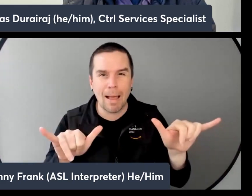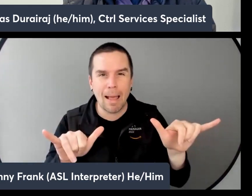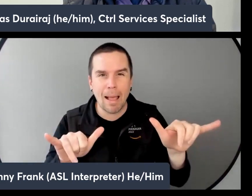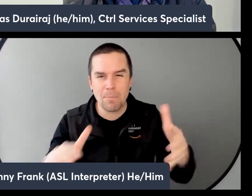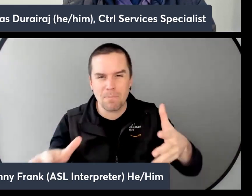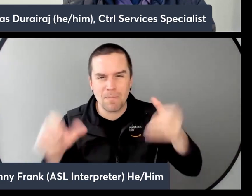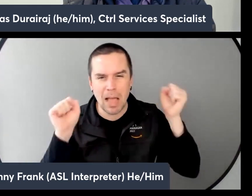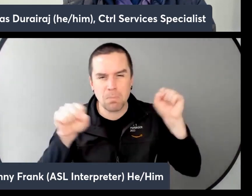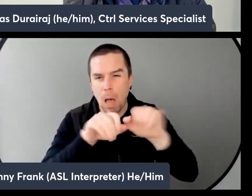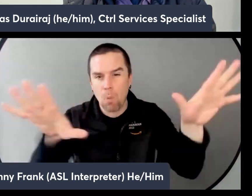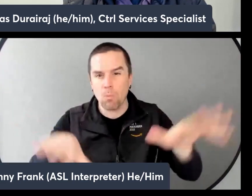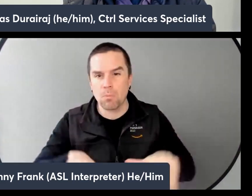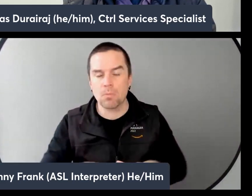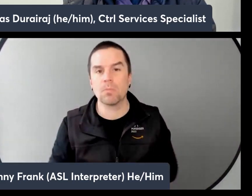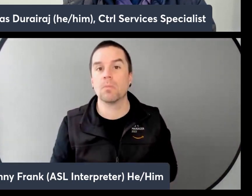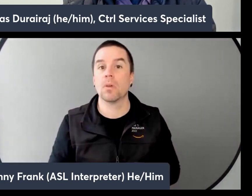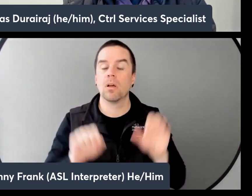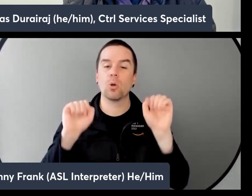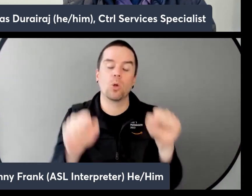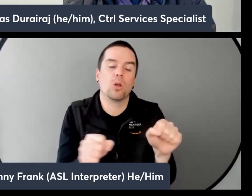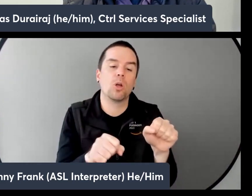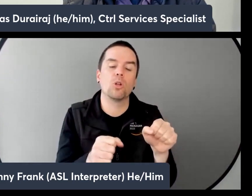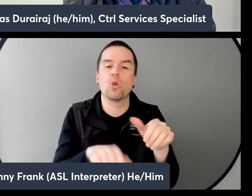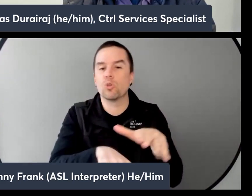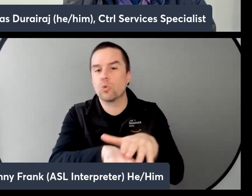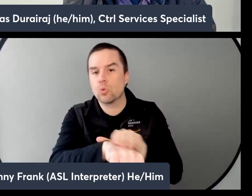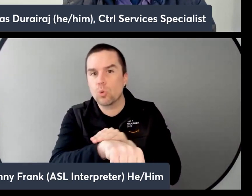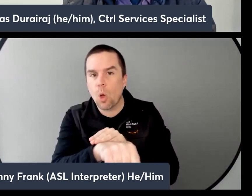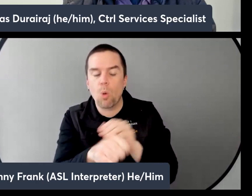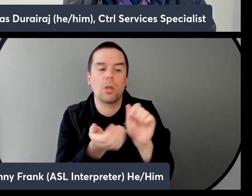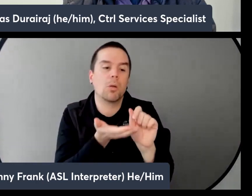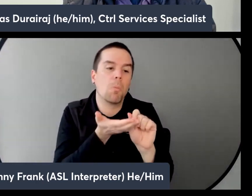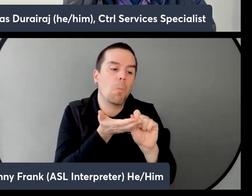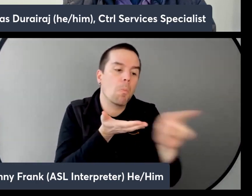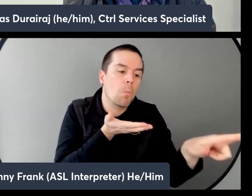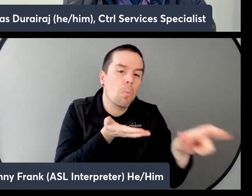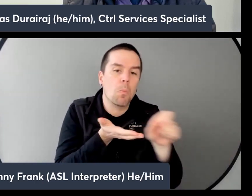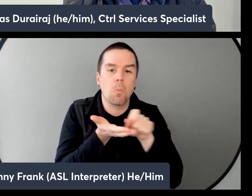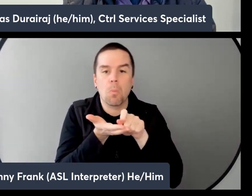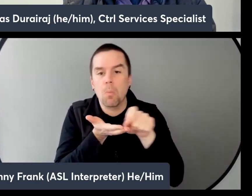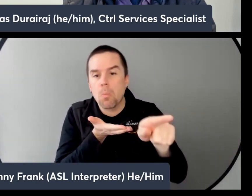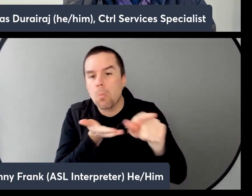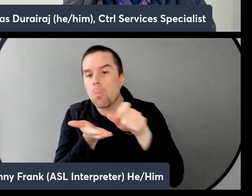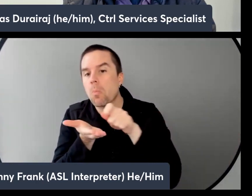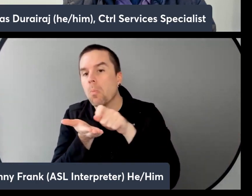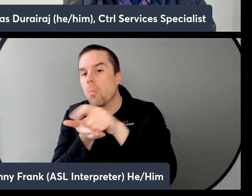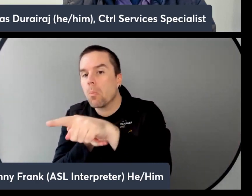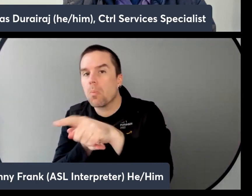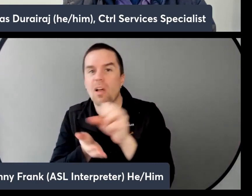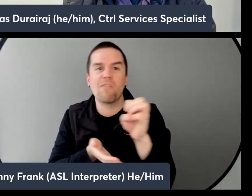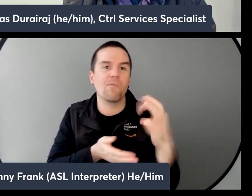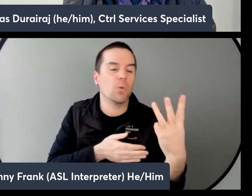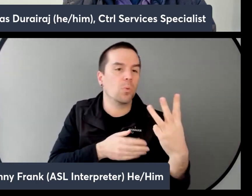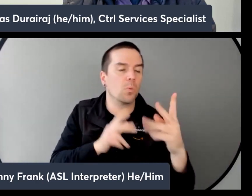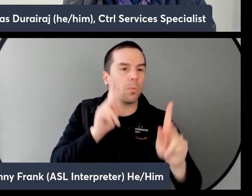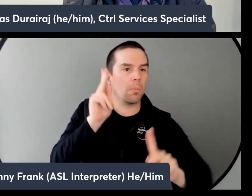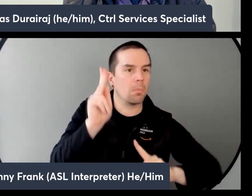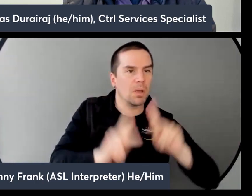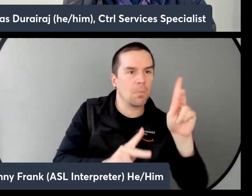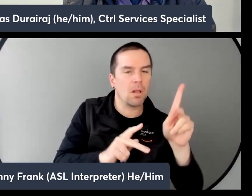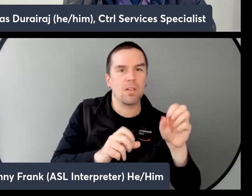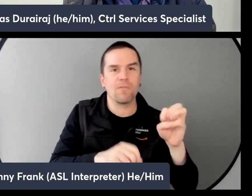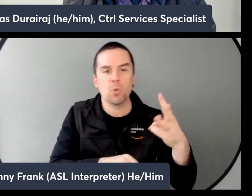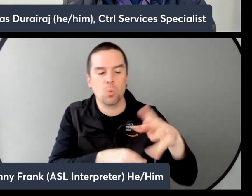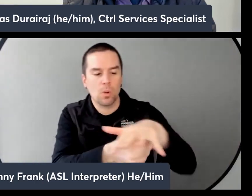quickly, you can gradually roll out your features and kind of measure the way that your new feature might impact